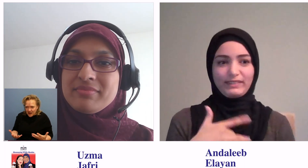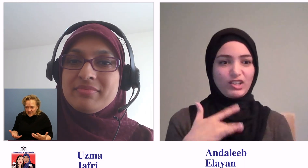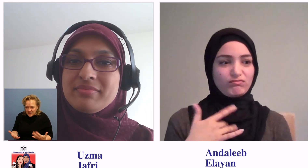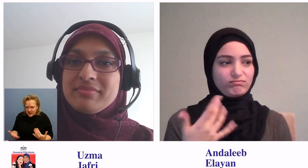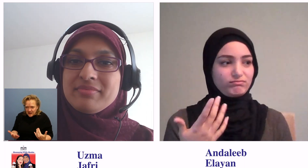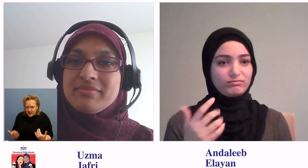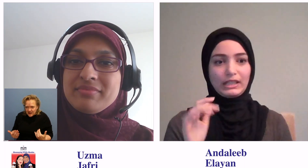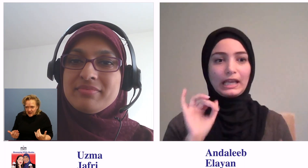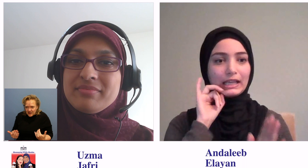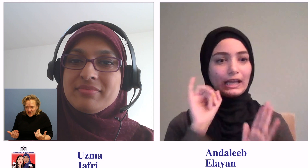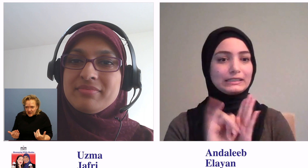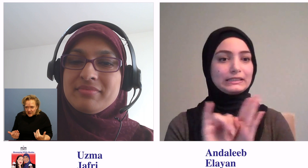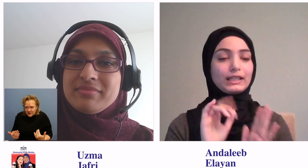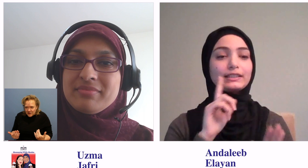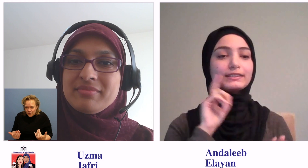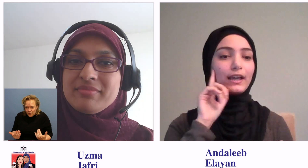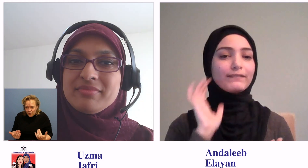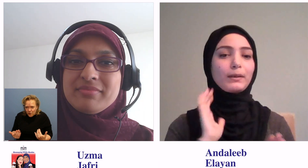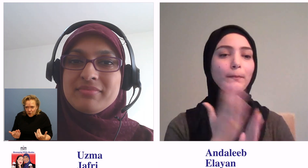or not.